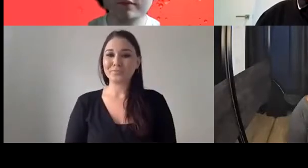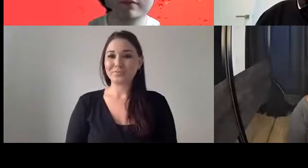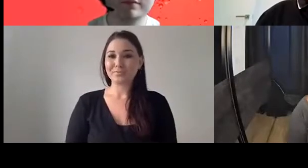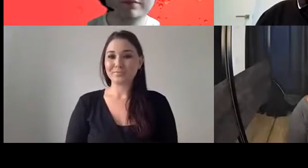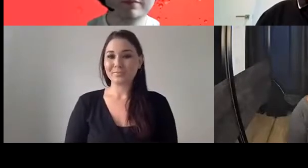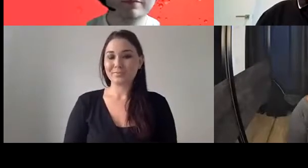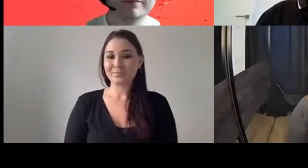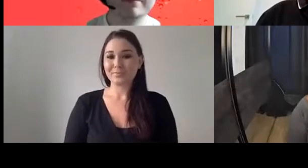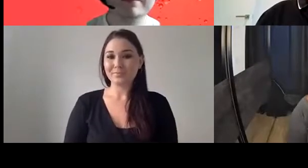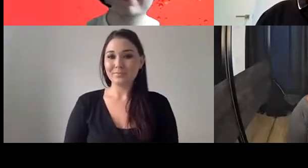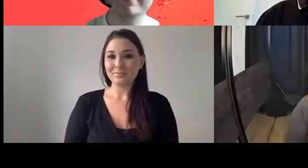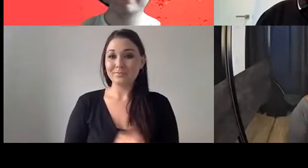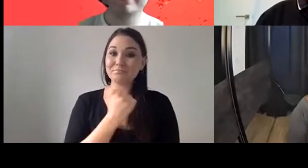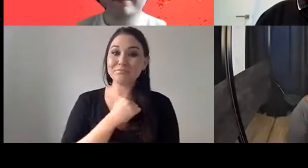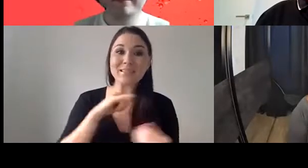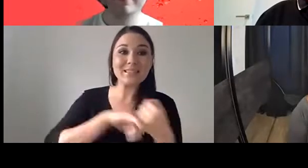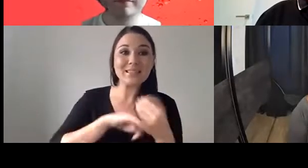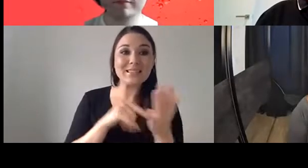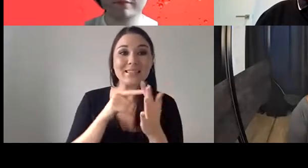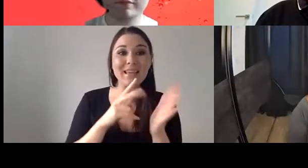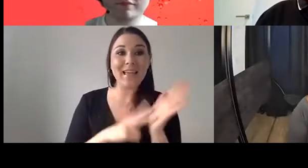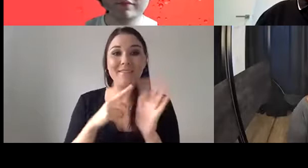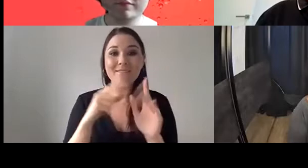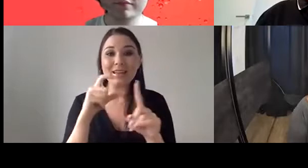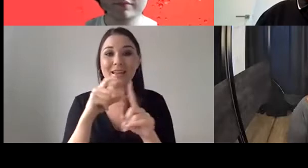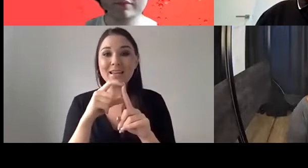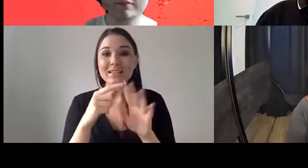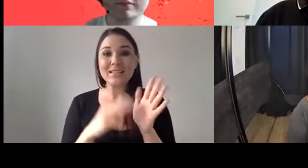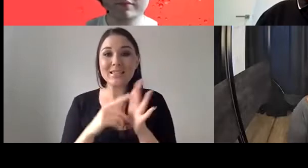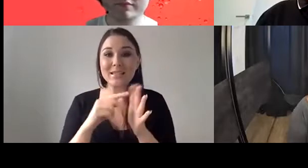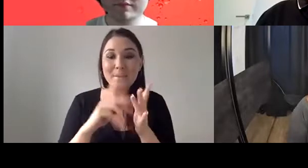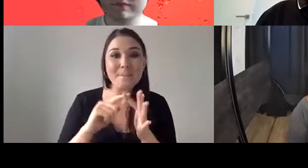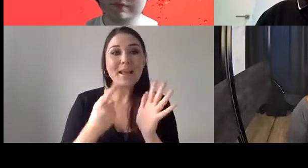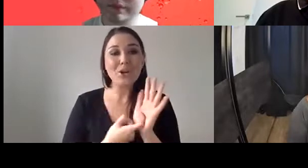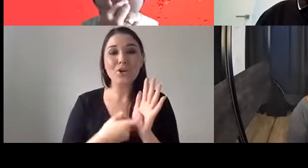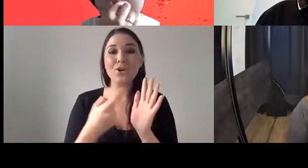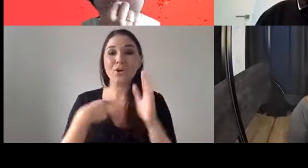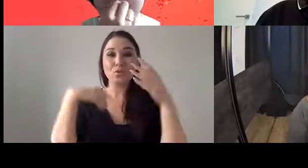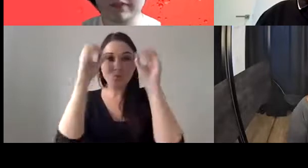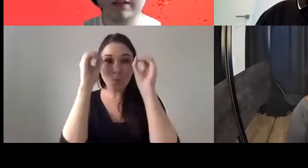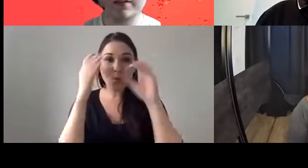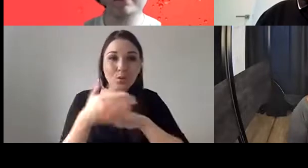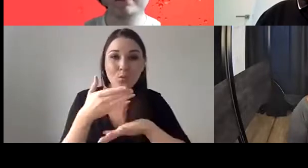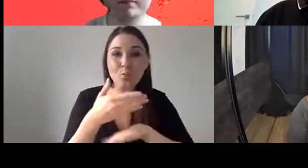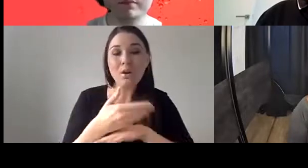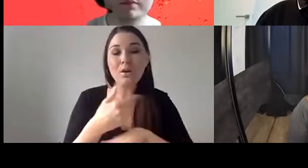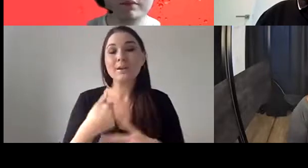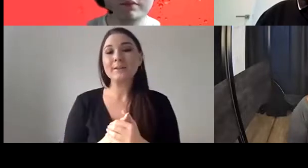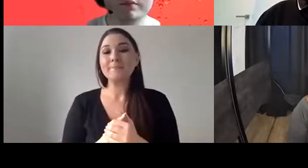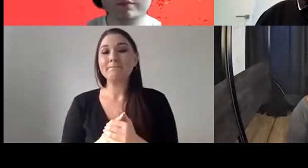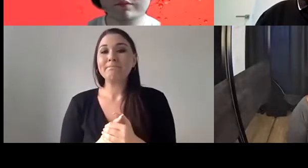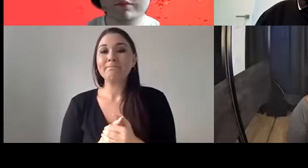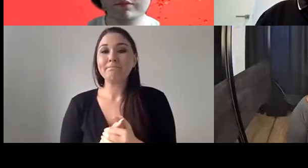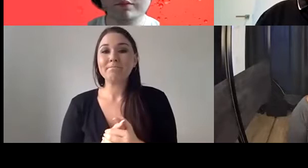Right, Steve Demeter here, Google Engineering Management. I work in the Chrome OS org,